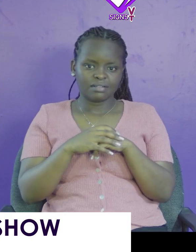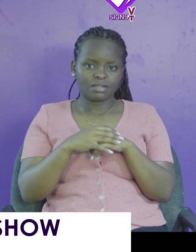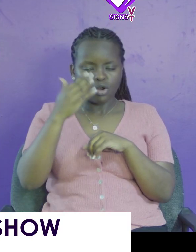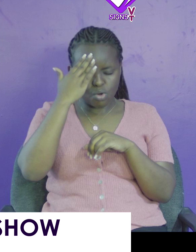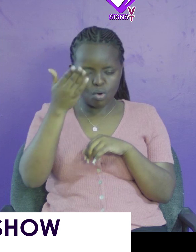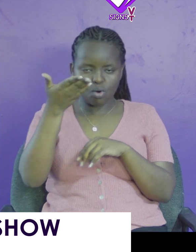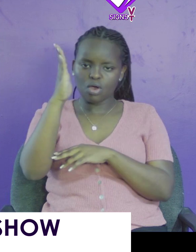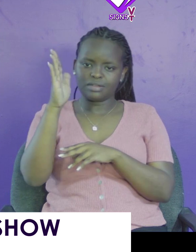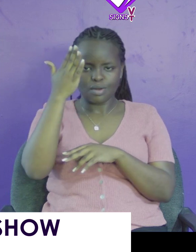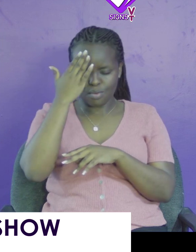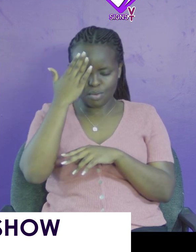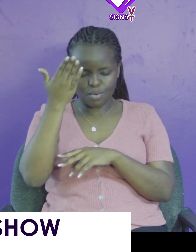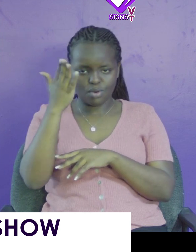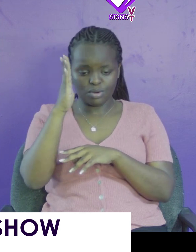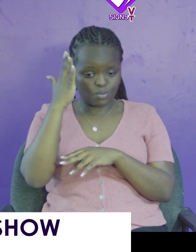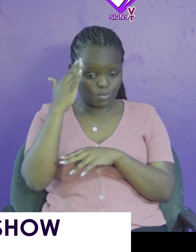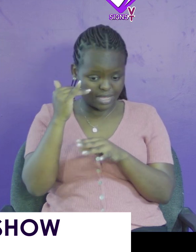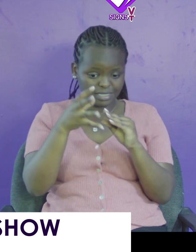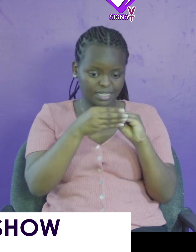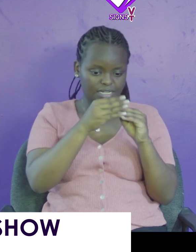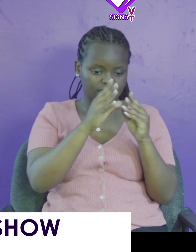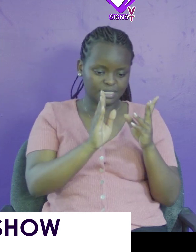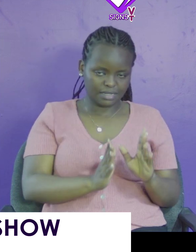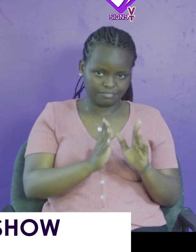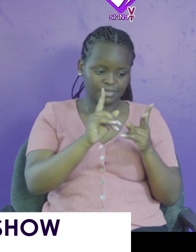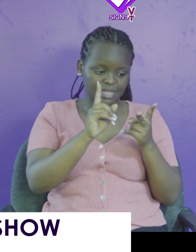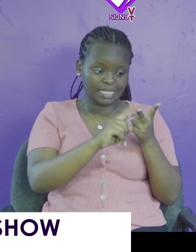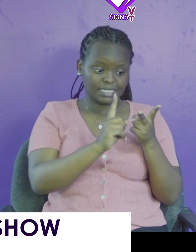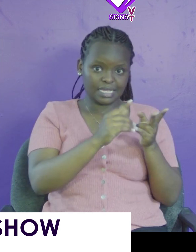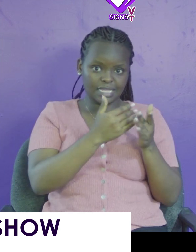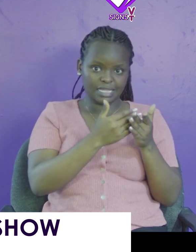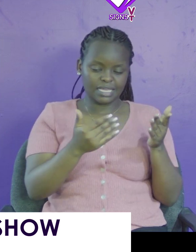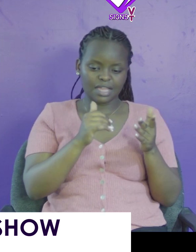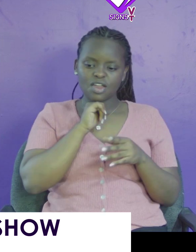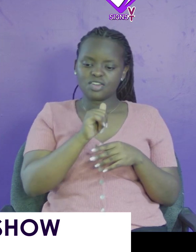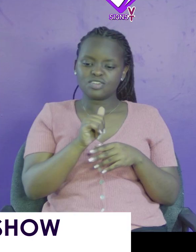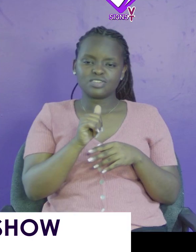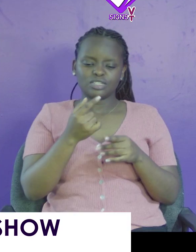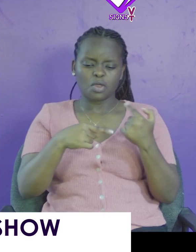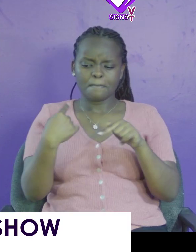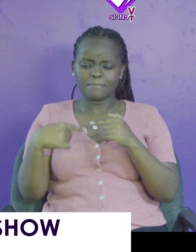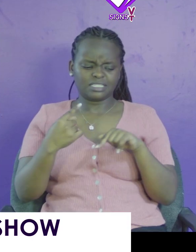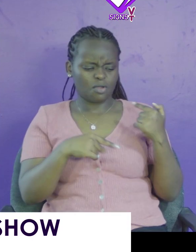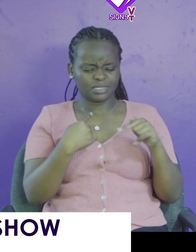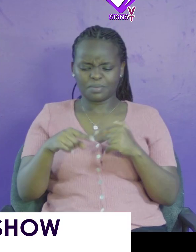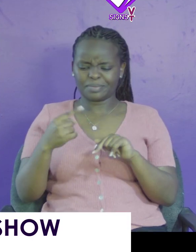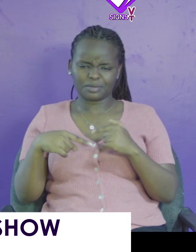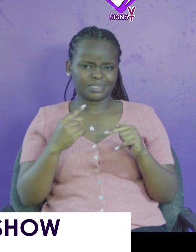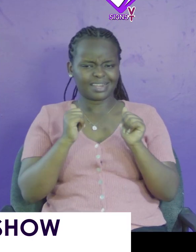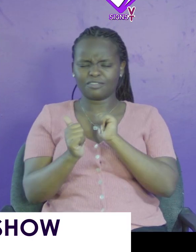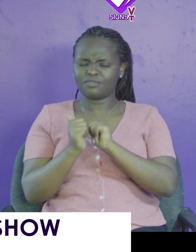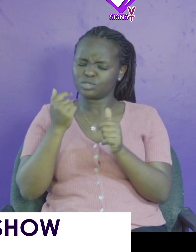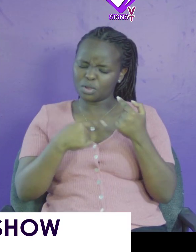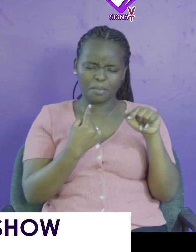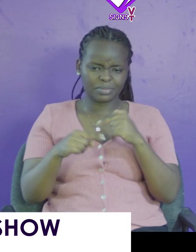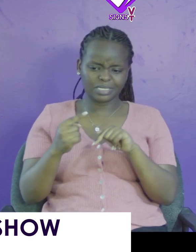To know God because He's the Creator. The second thing, it is not to live because you are competing. Refuse to compete with anyone. Your life